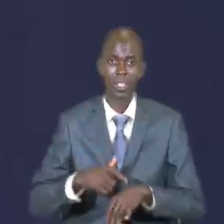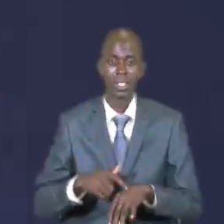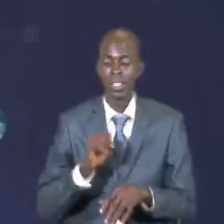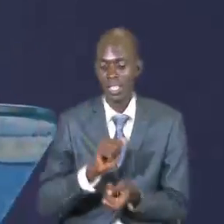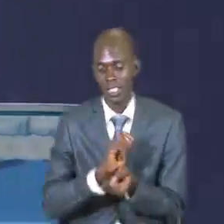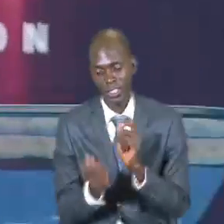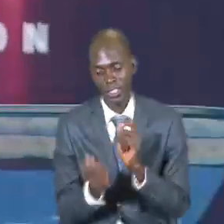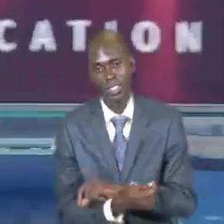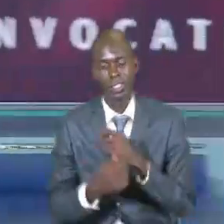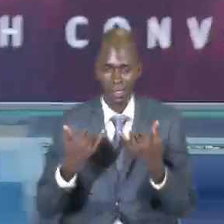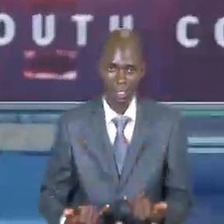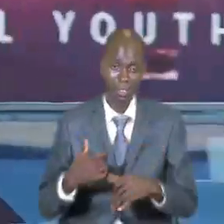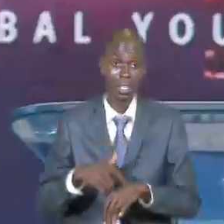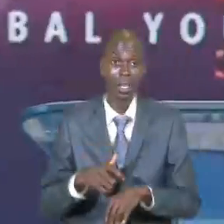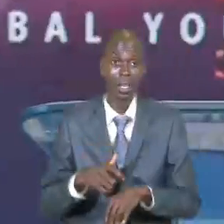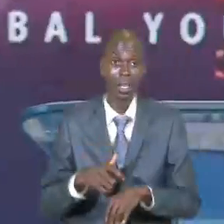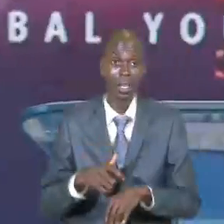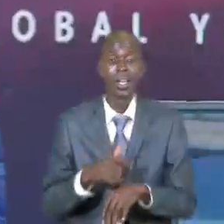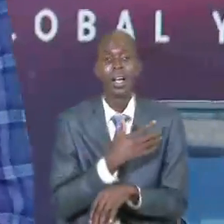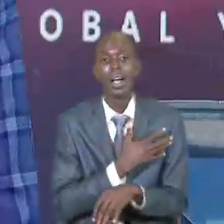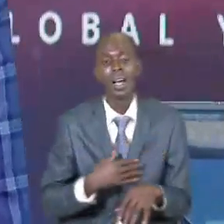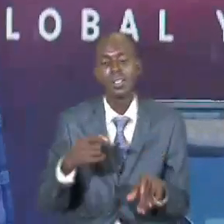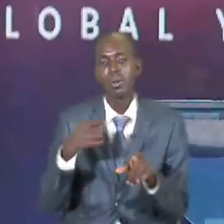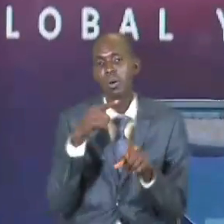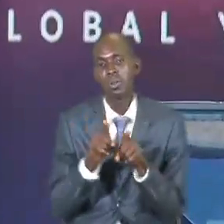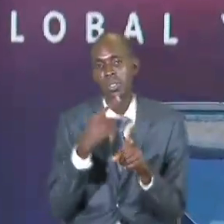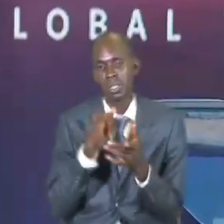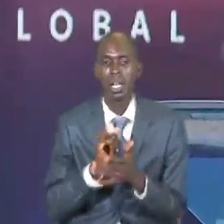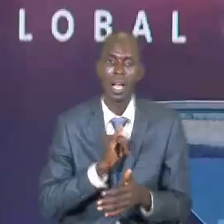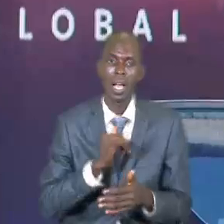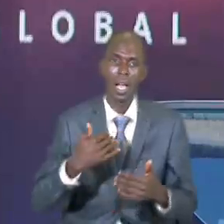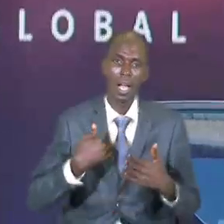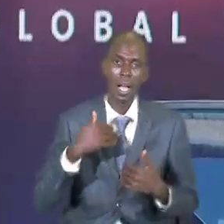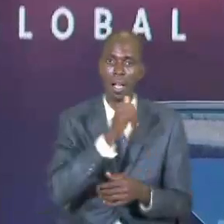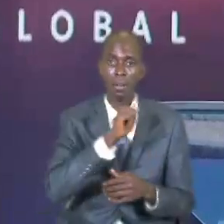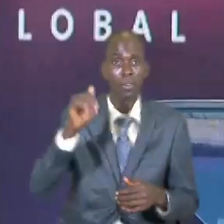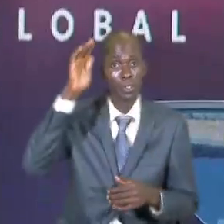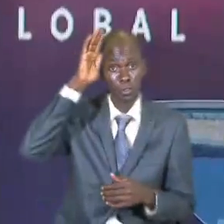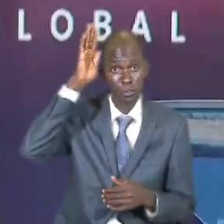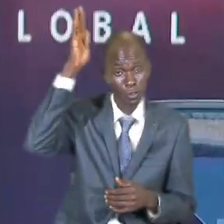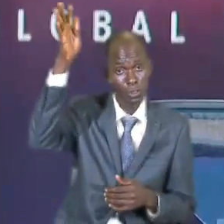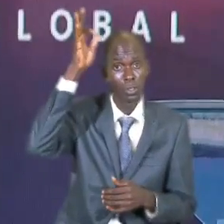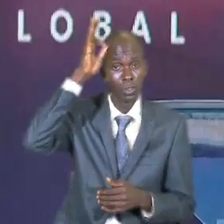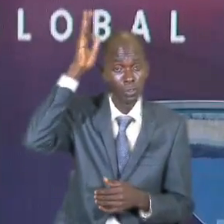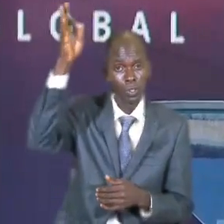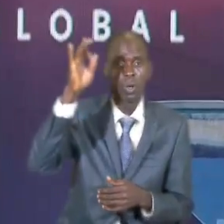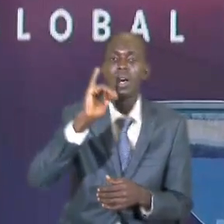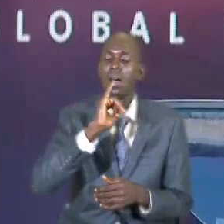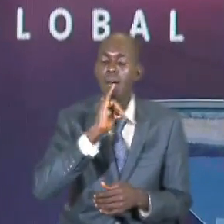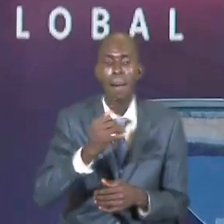he said, I also have a future, and my future is better than my present.